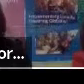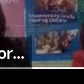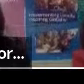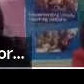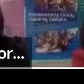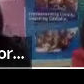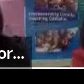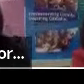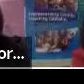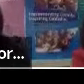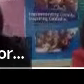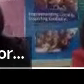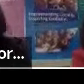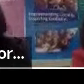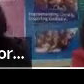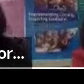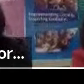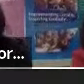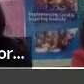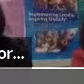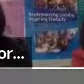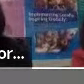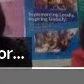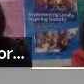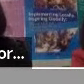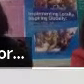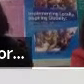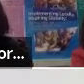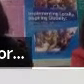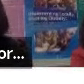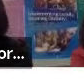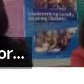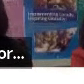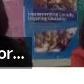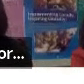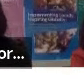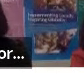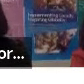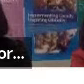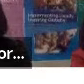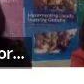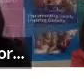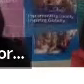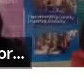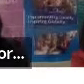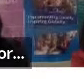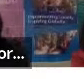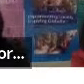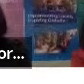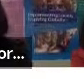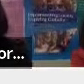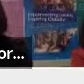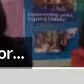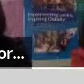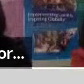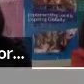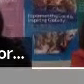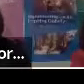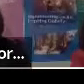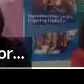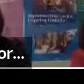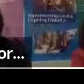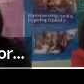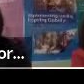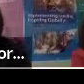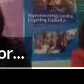and ongoing peace processes. And most of the participants of the Global Media Award were actually finalists in the national